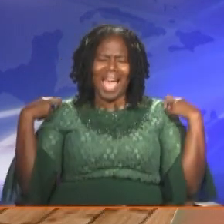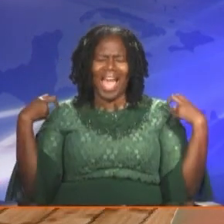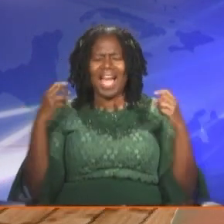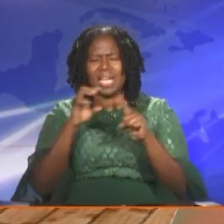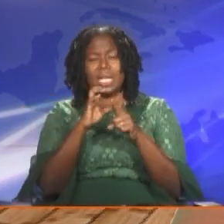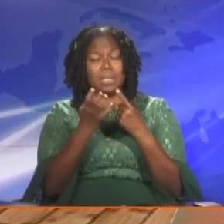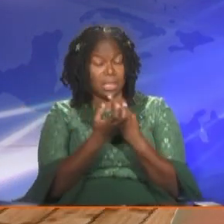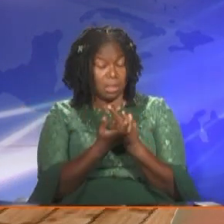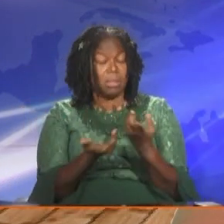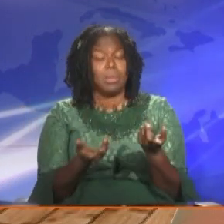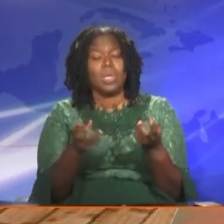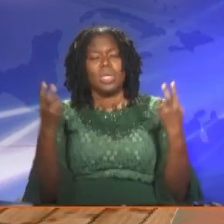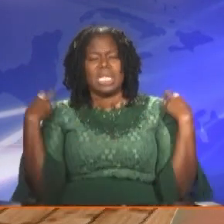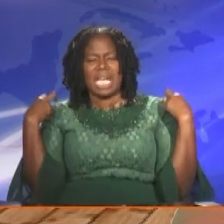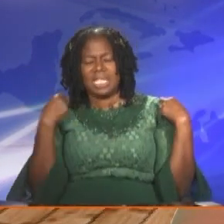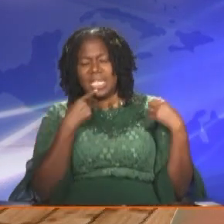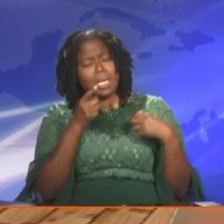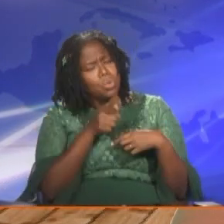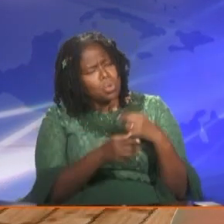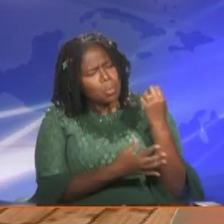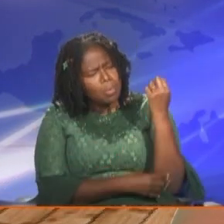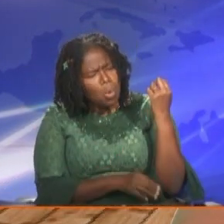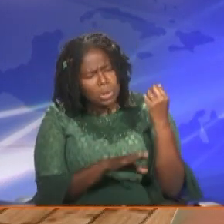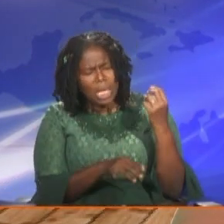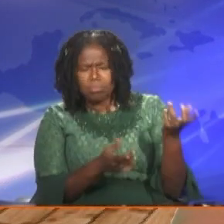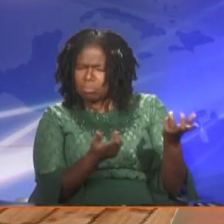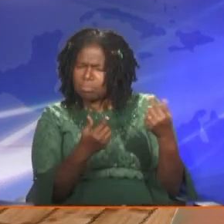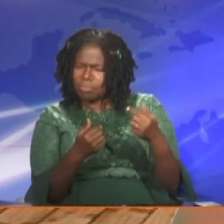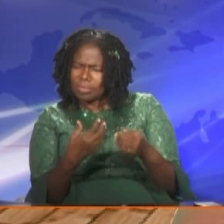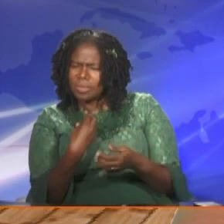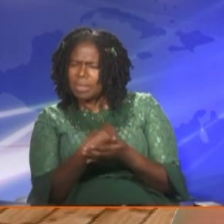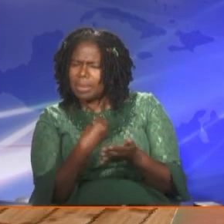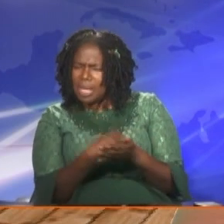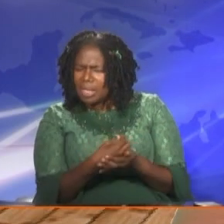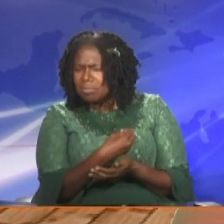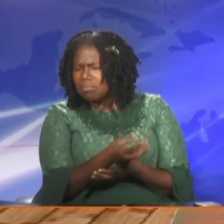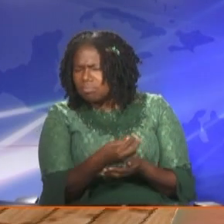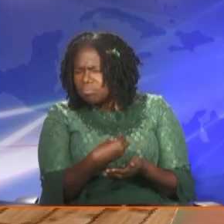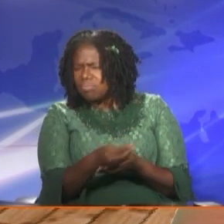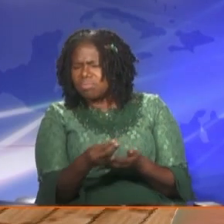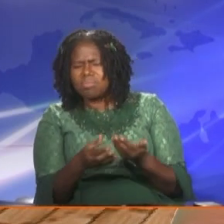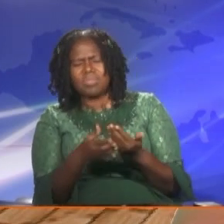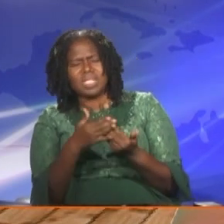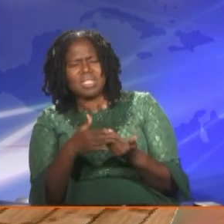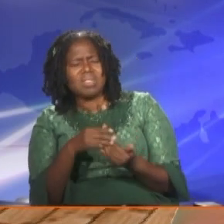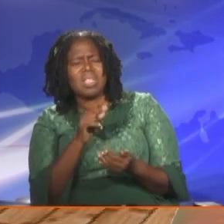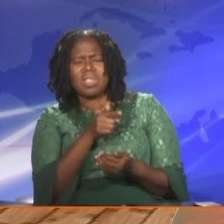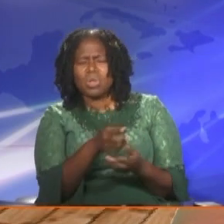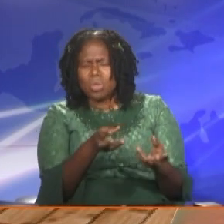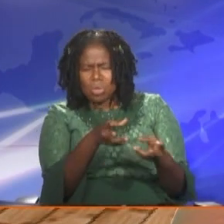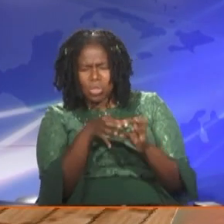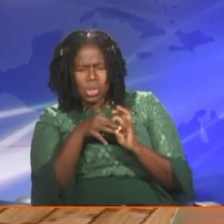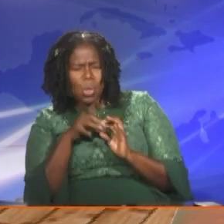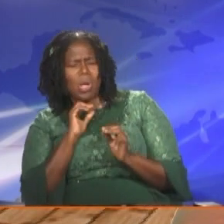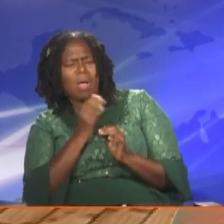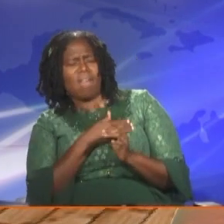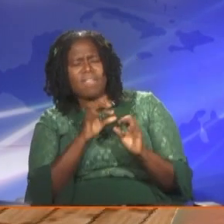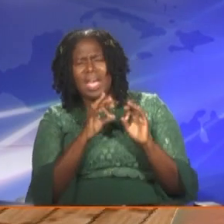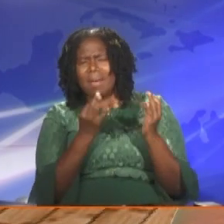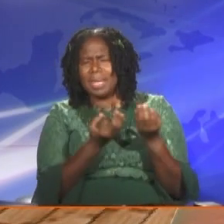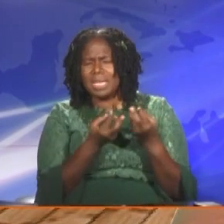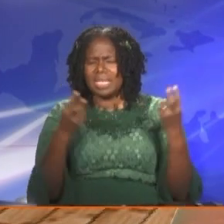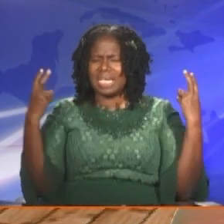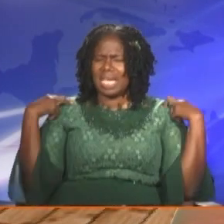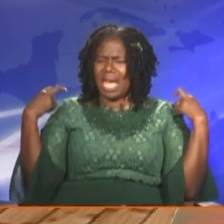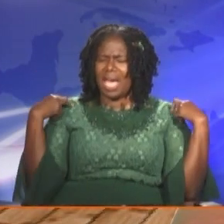had a presenter here. That can manifest itself into violence and